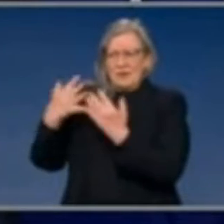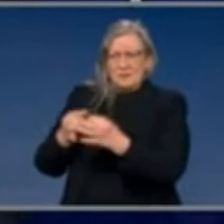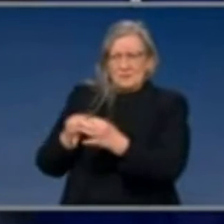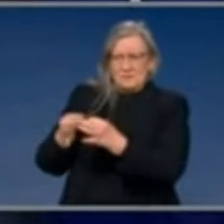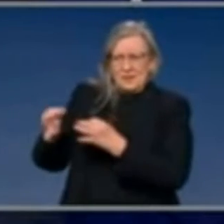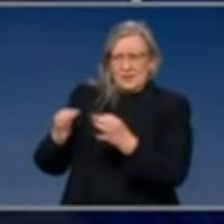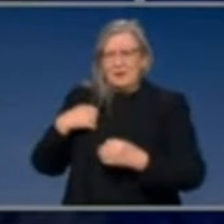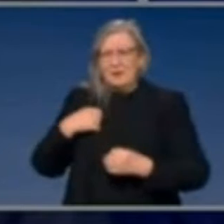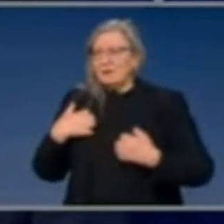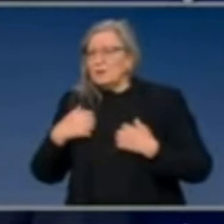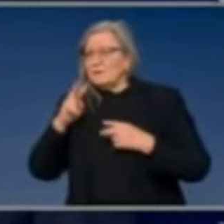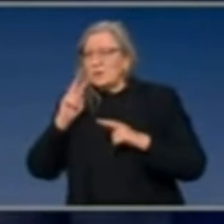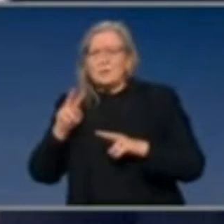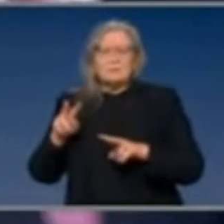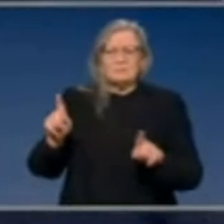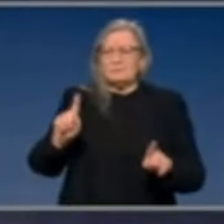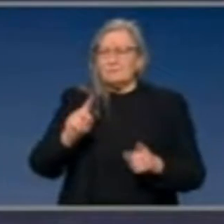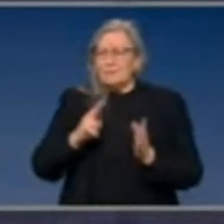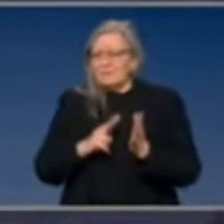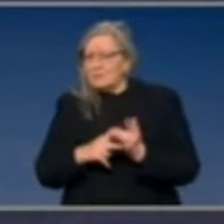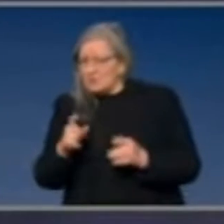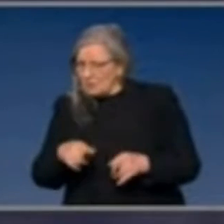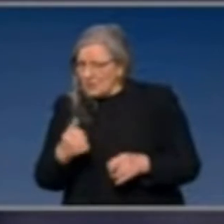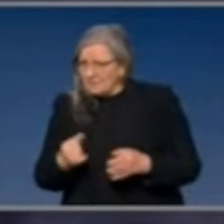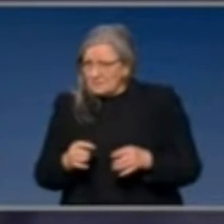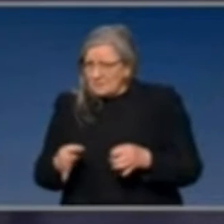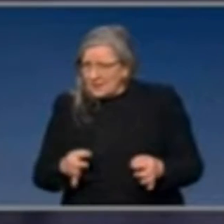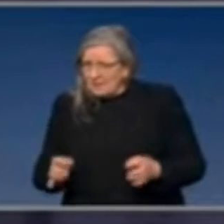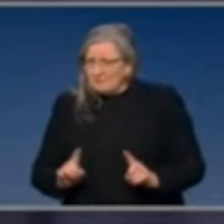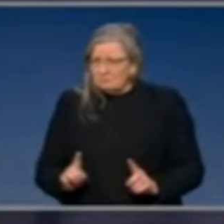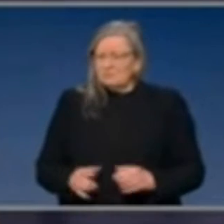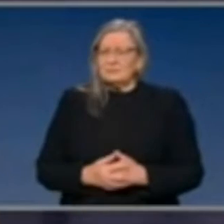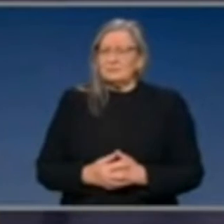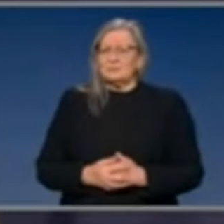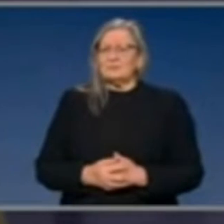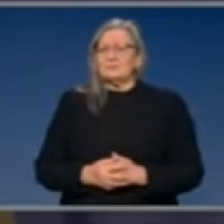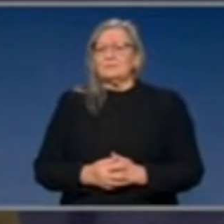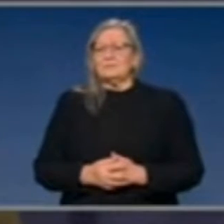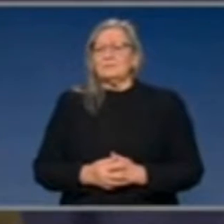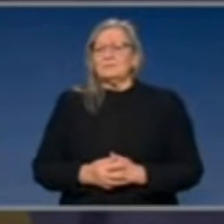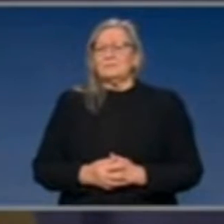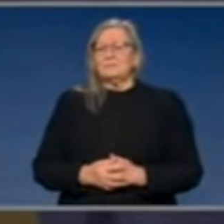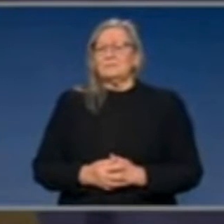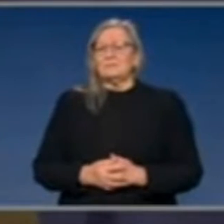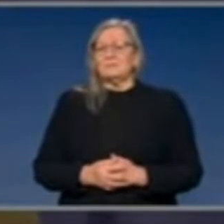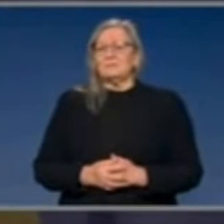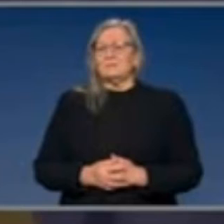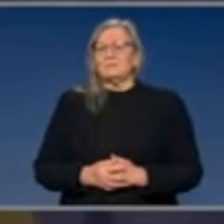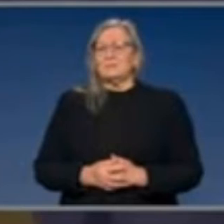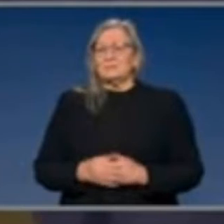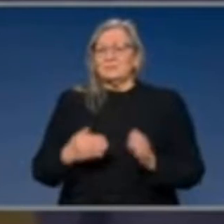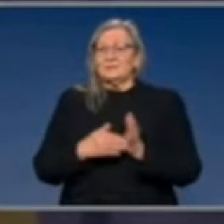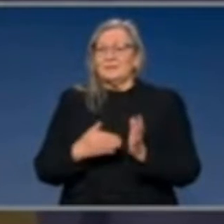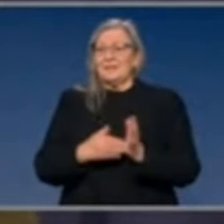being announced by Victoria. General. Thank you, Ministers. Look, momentum in the rollout continues to build. We